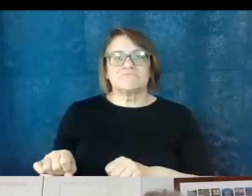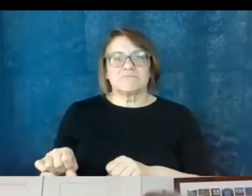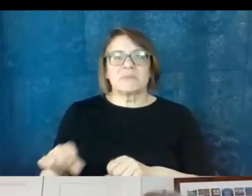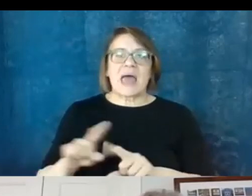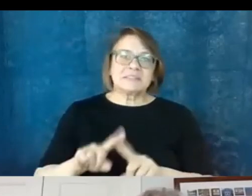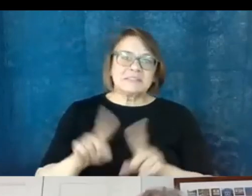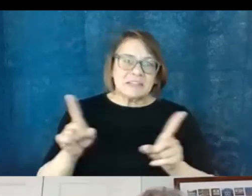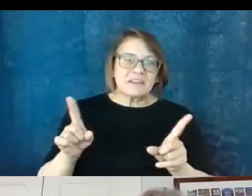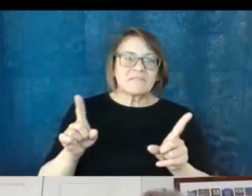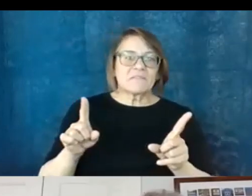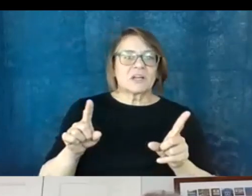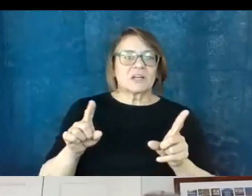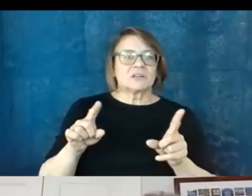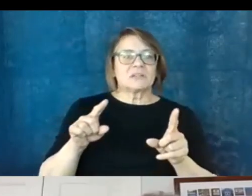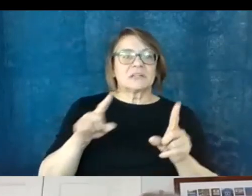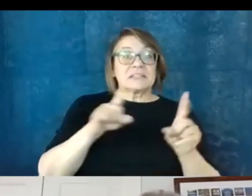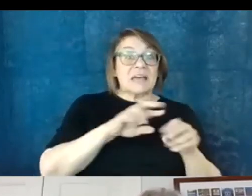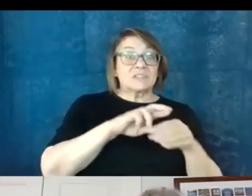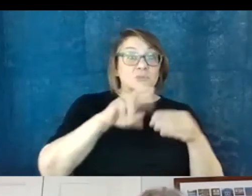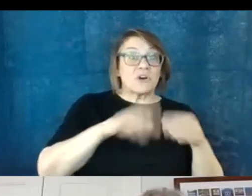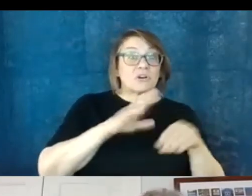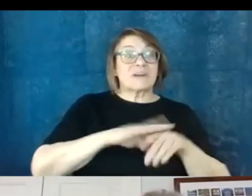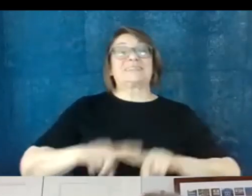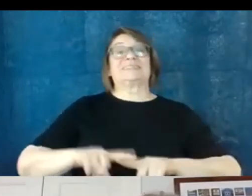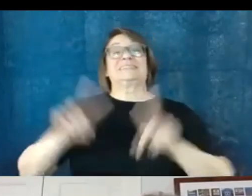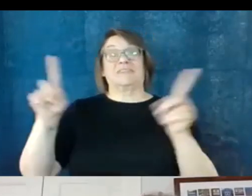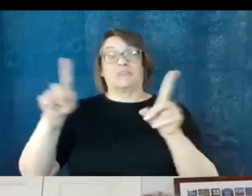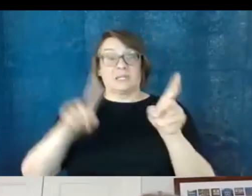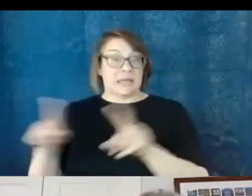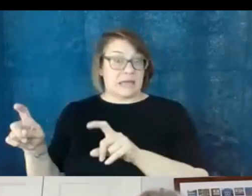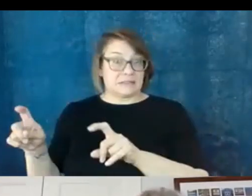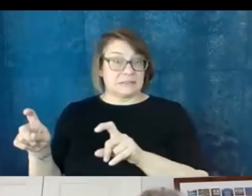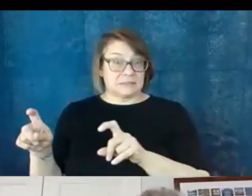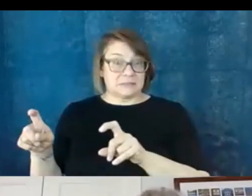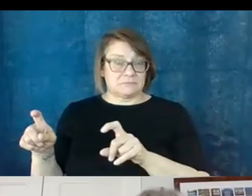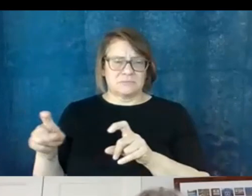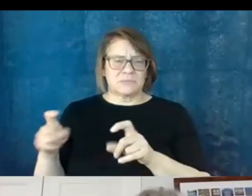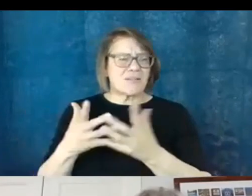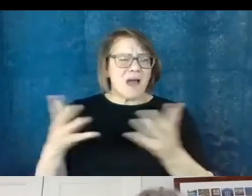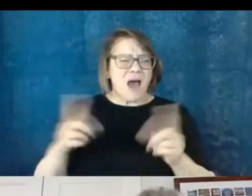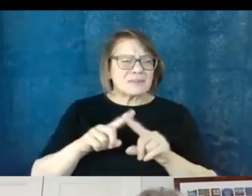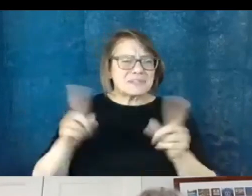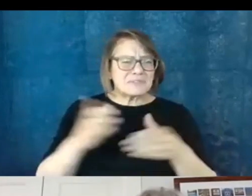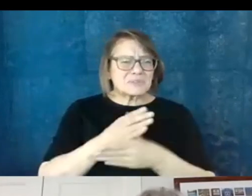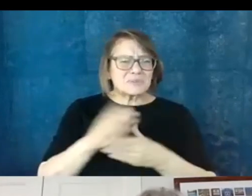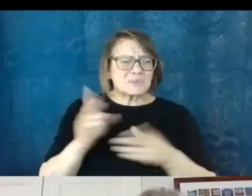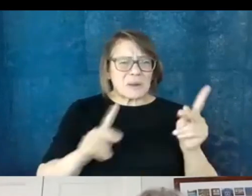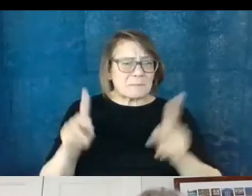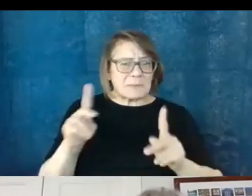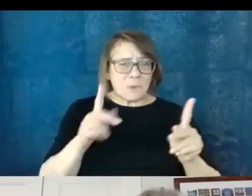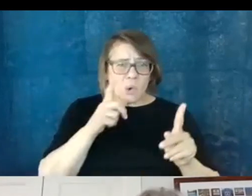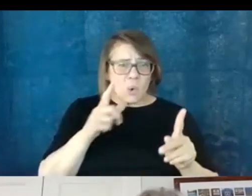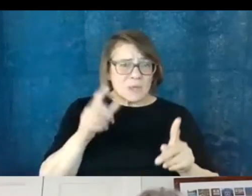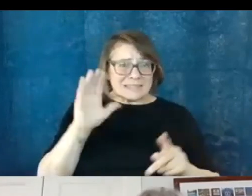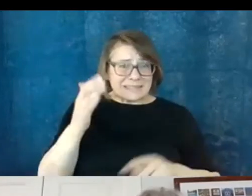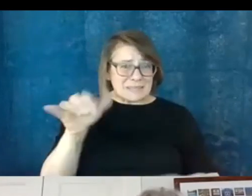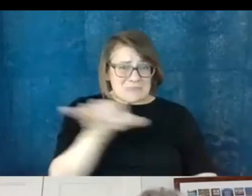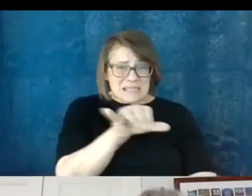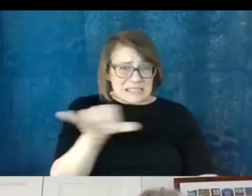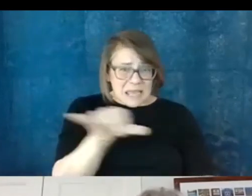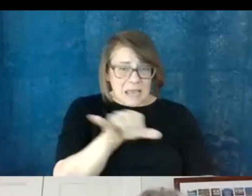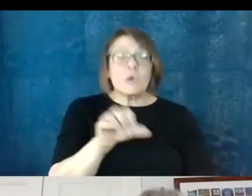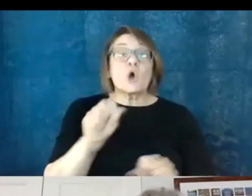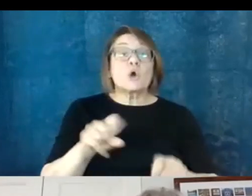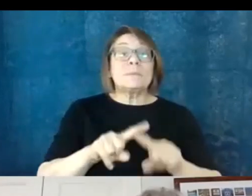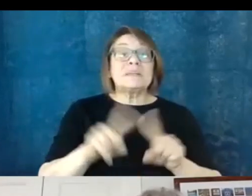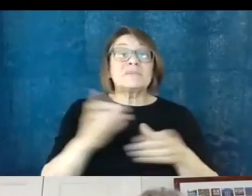different test results on other audiologic tests, and just a lot of differences. It can even be different between two ears.